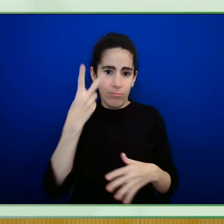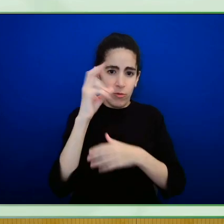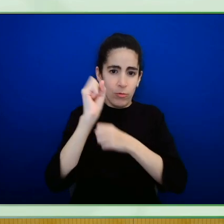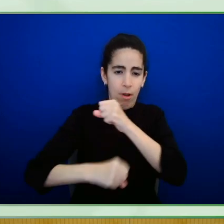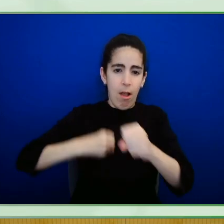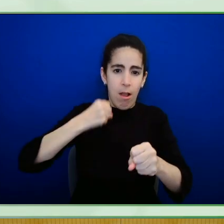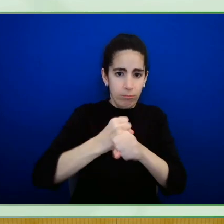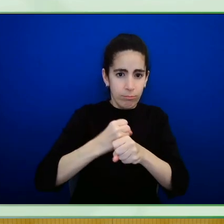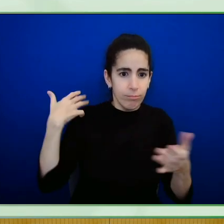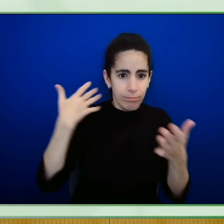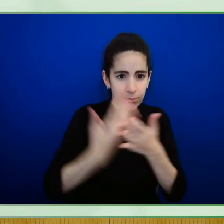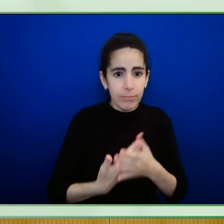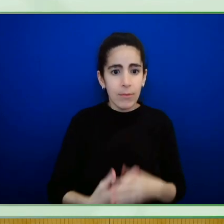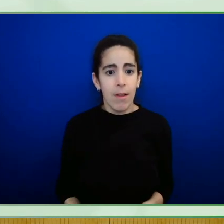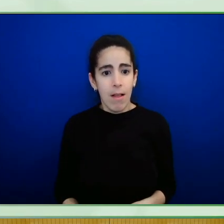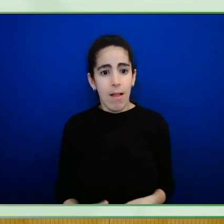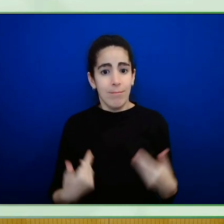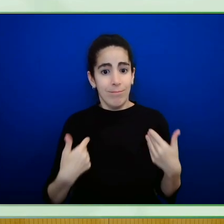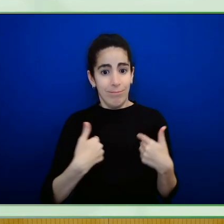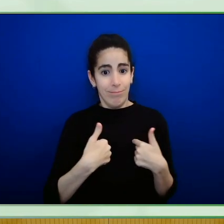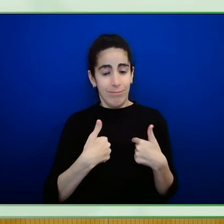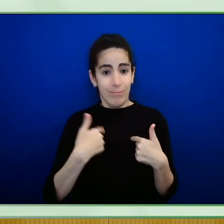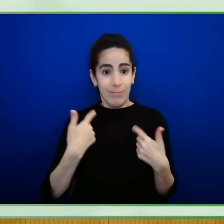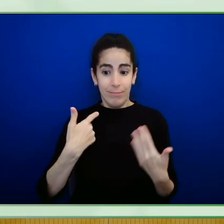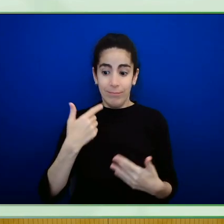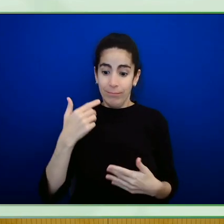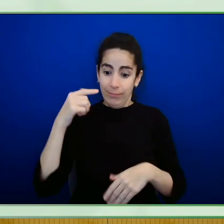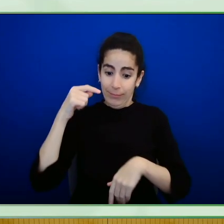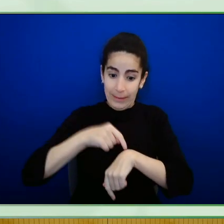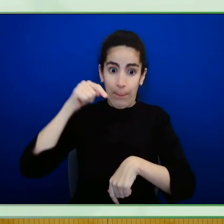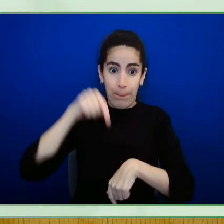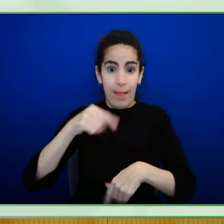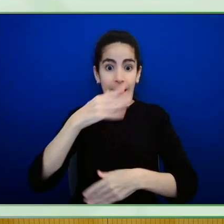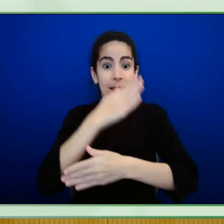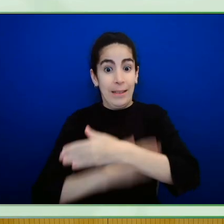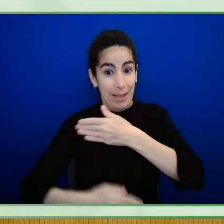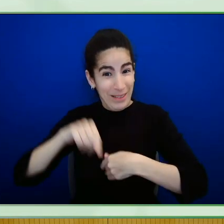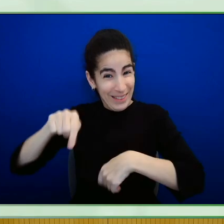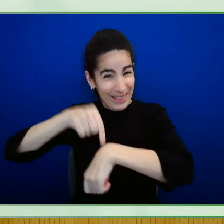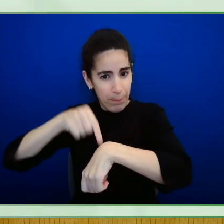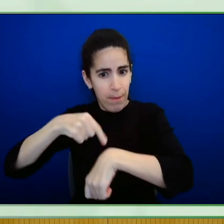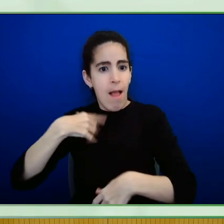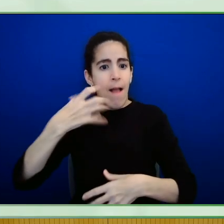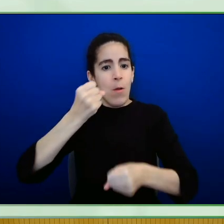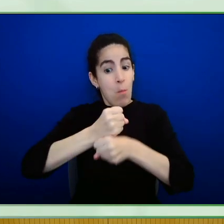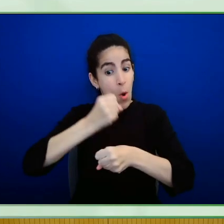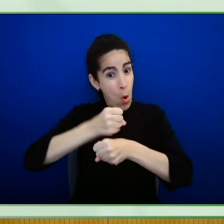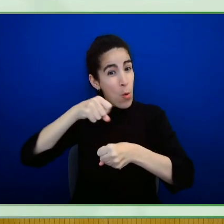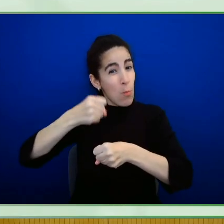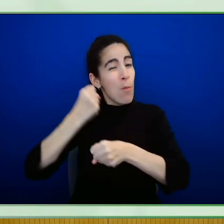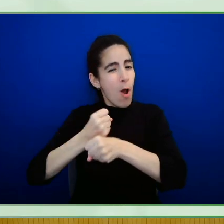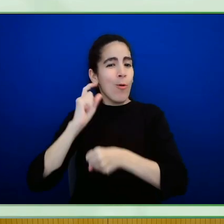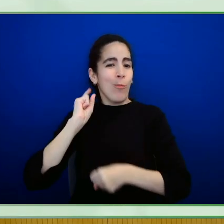job that required traveling around the world. And I wanted to keep my job, so I had to figure out how to travel as a person with